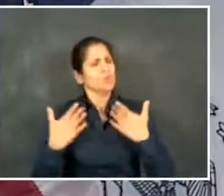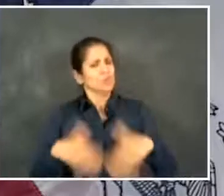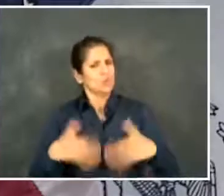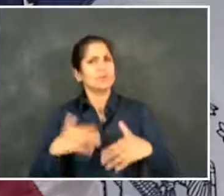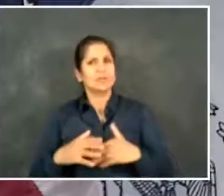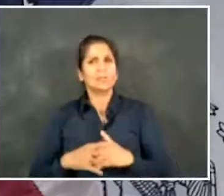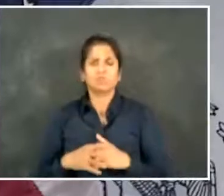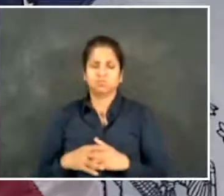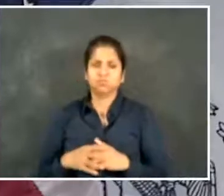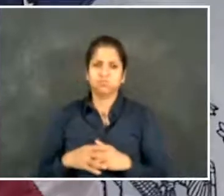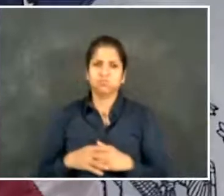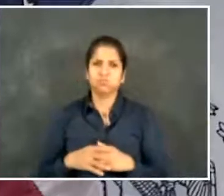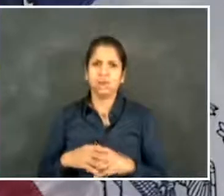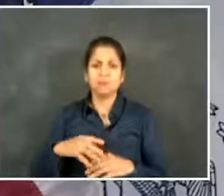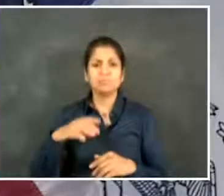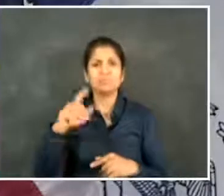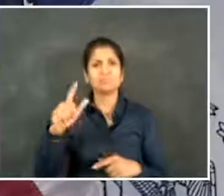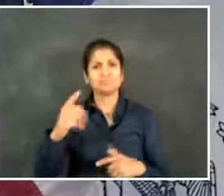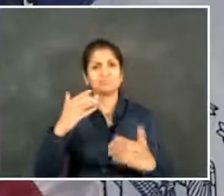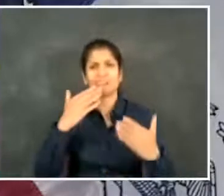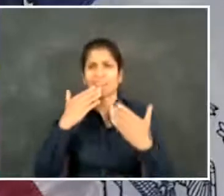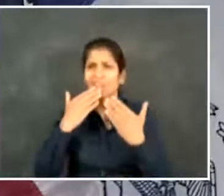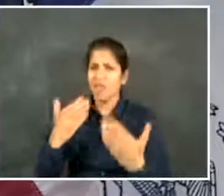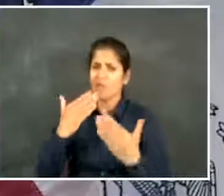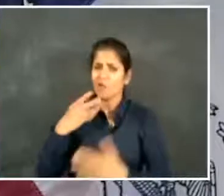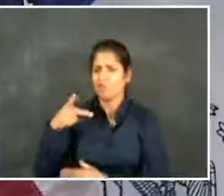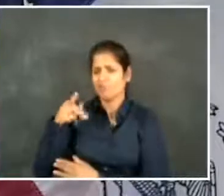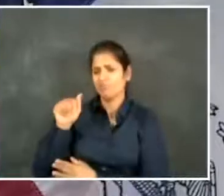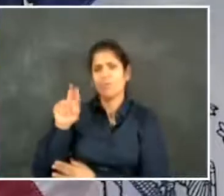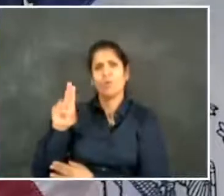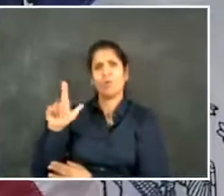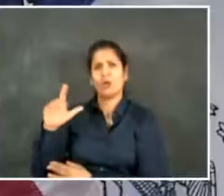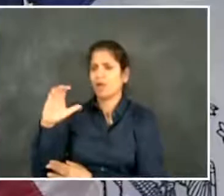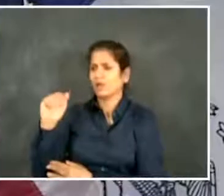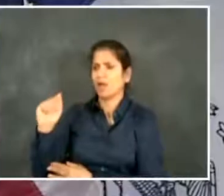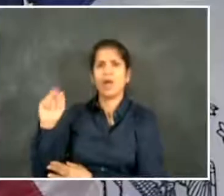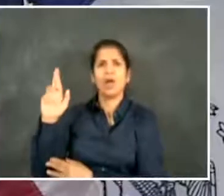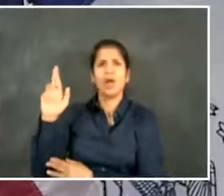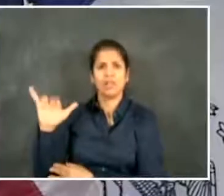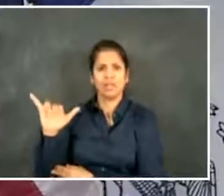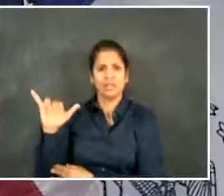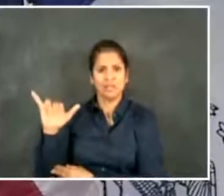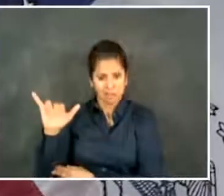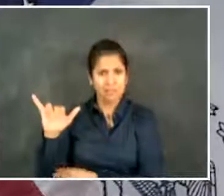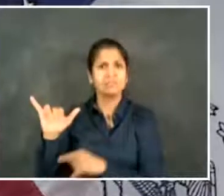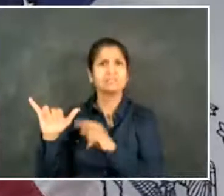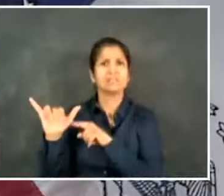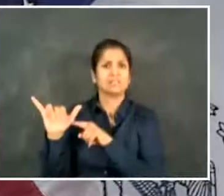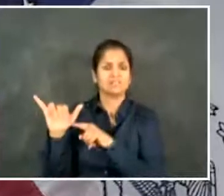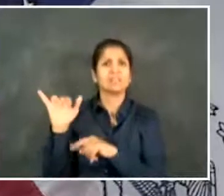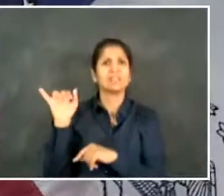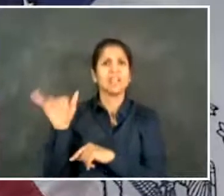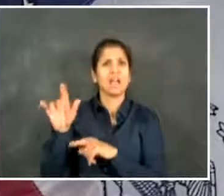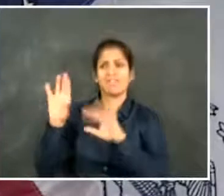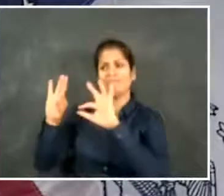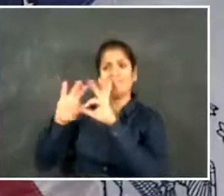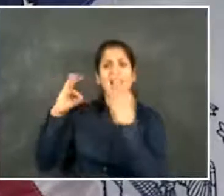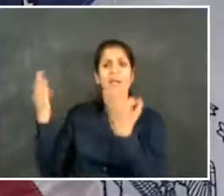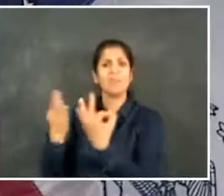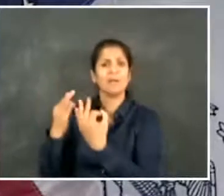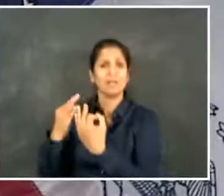Paul's sacrifice. We honor what Paul did. He clearly saved lives while he was here. We honor all of you. We grieve with